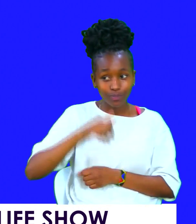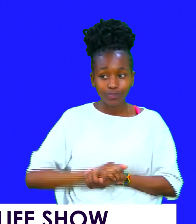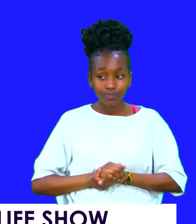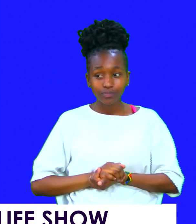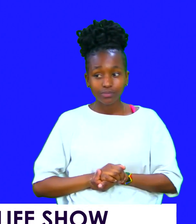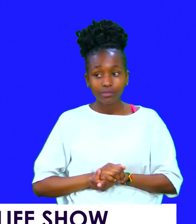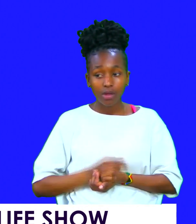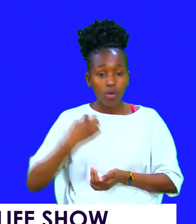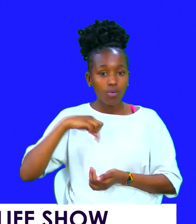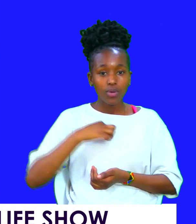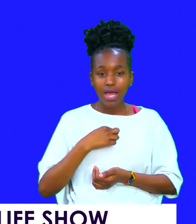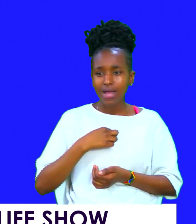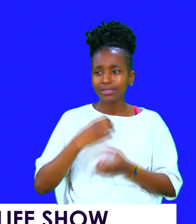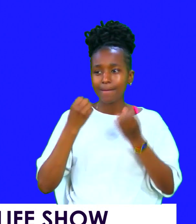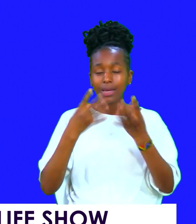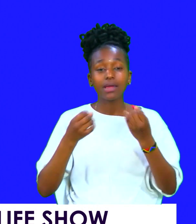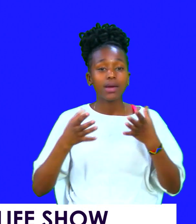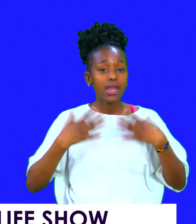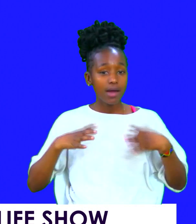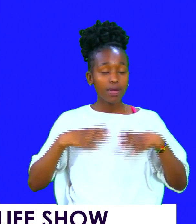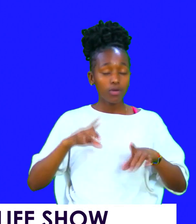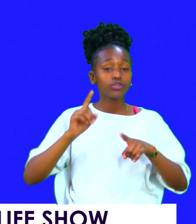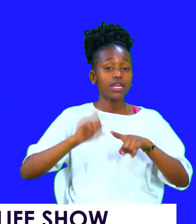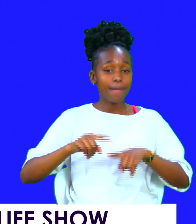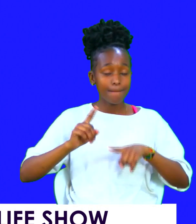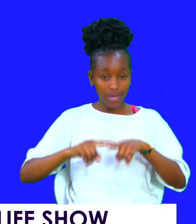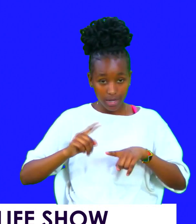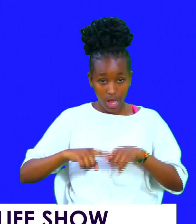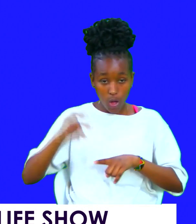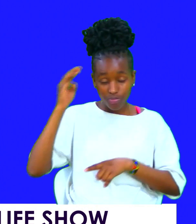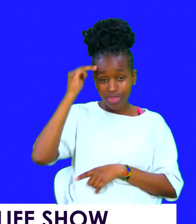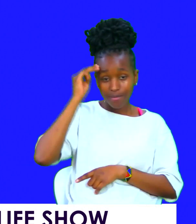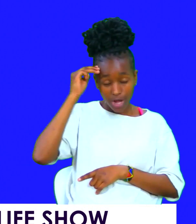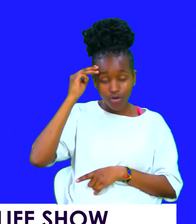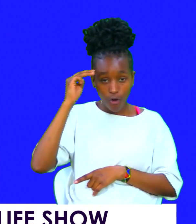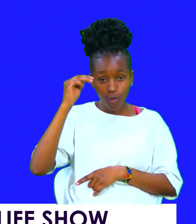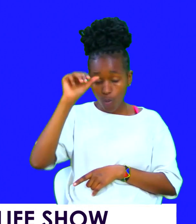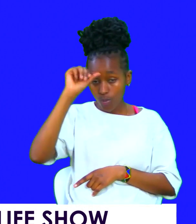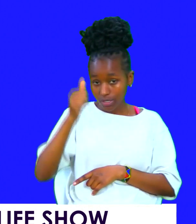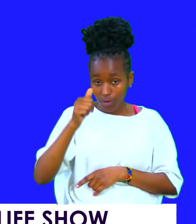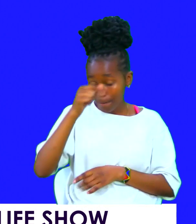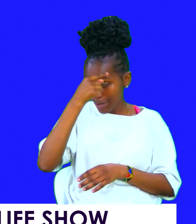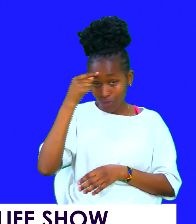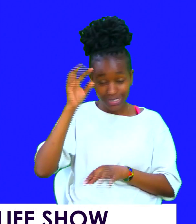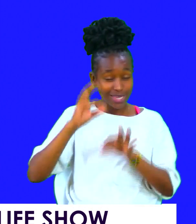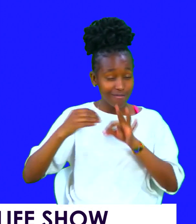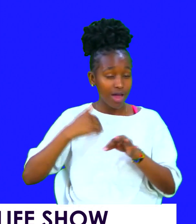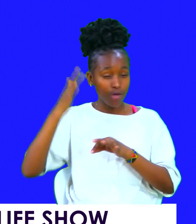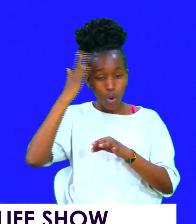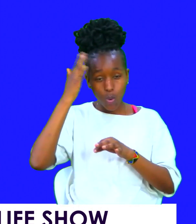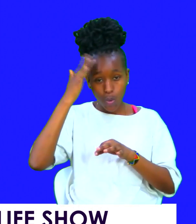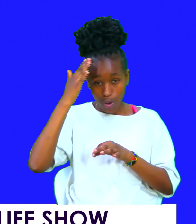We as the masses depend on brains of wisdom, because in those brains we will be sustained.